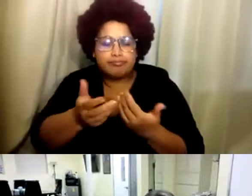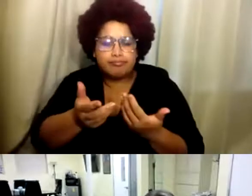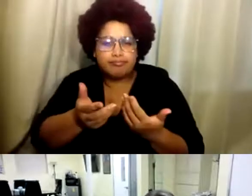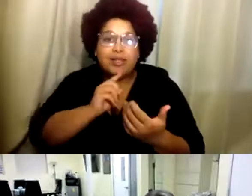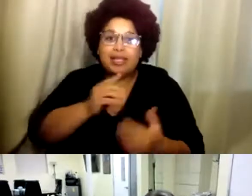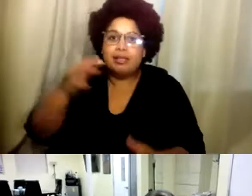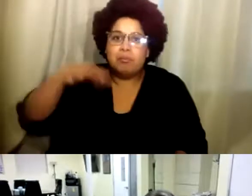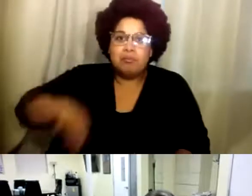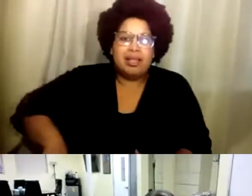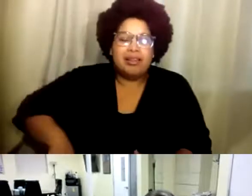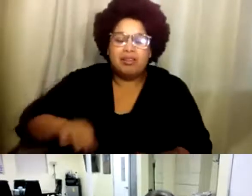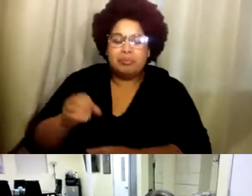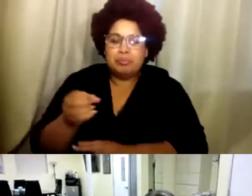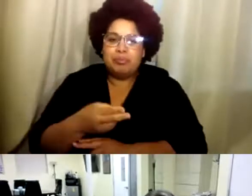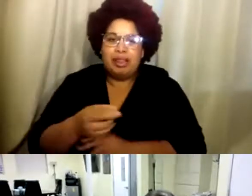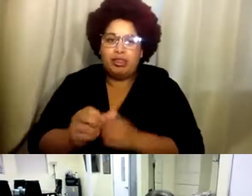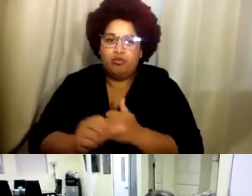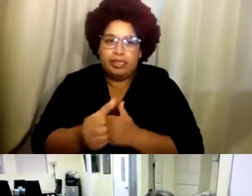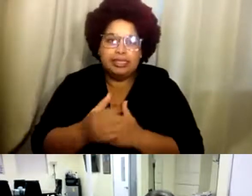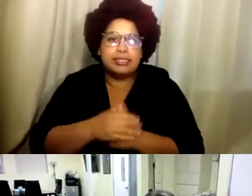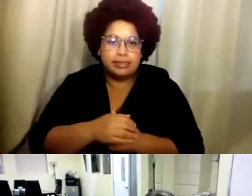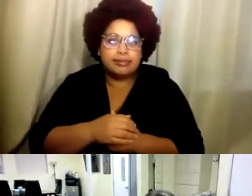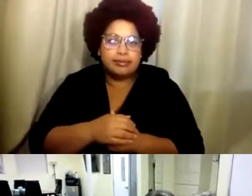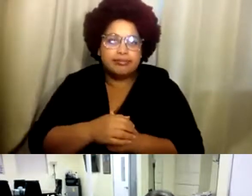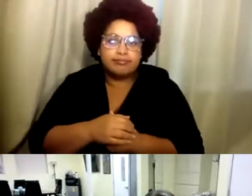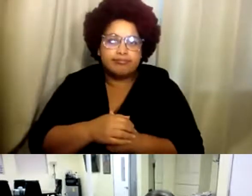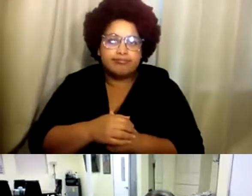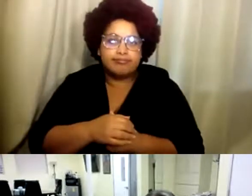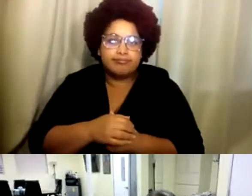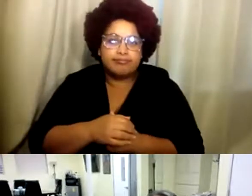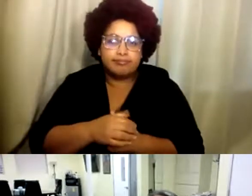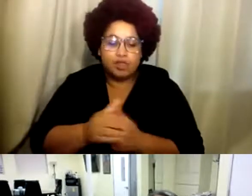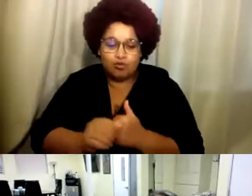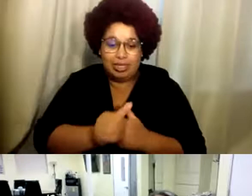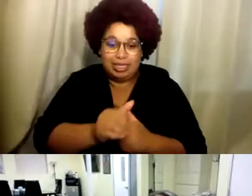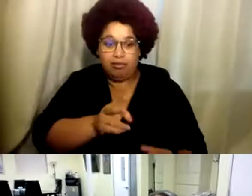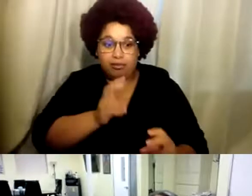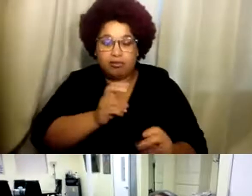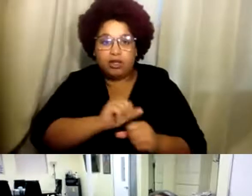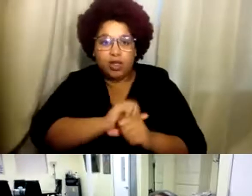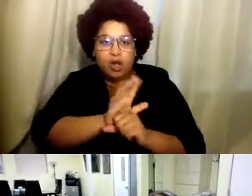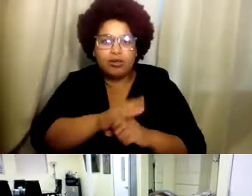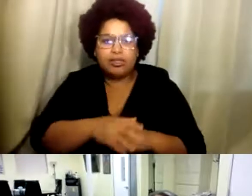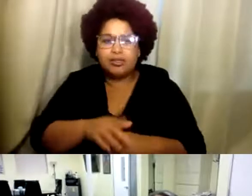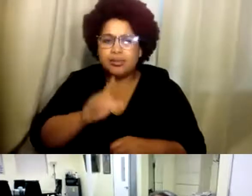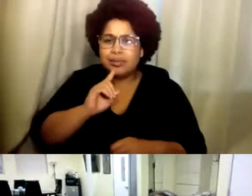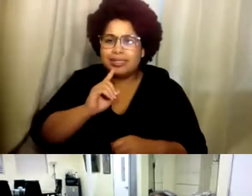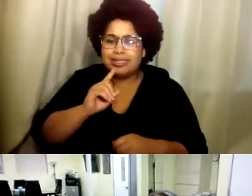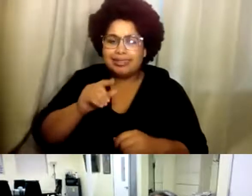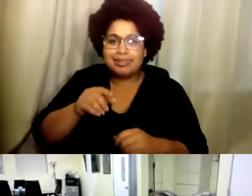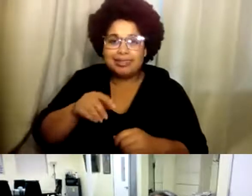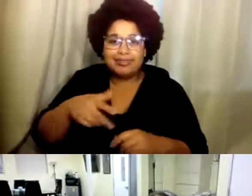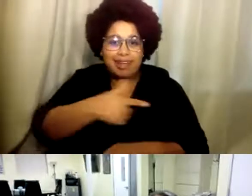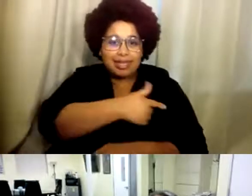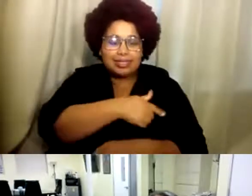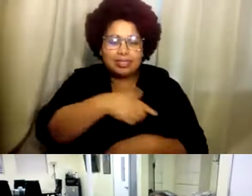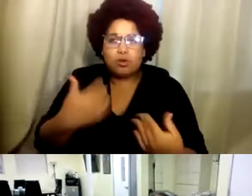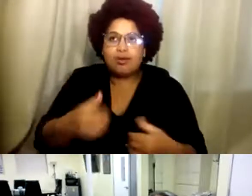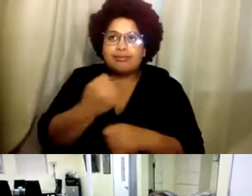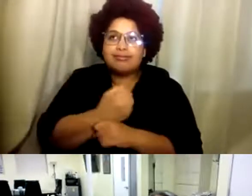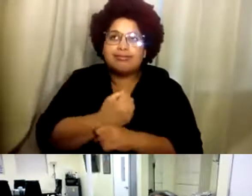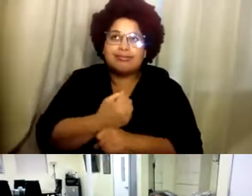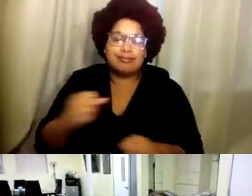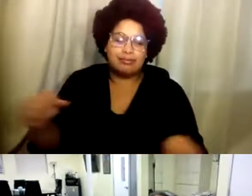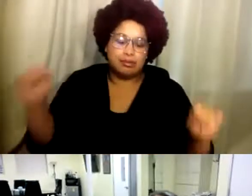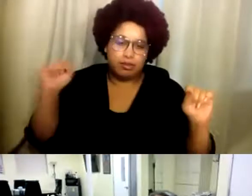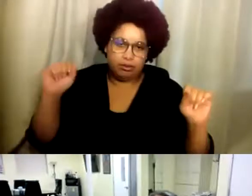benefit is much greater than the risk of getting COVID. Yeah, these are incredibly safe vaccines. And just to amplify your point, I've had